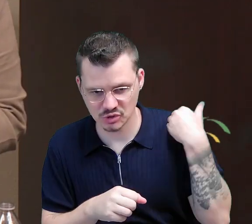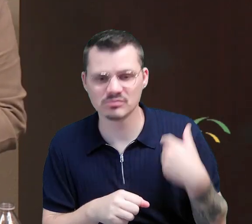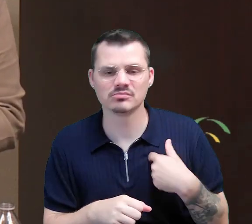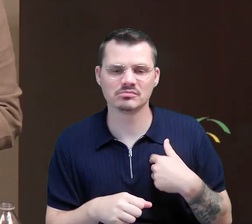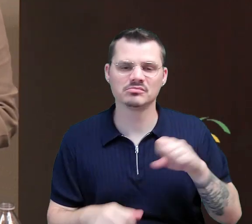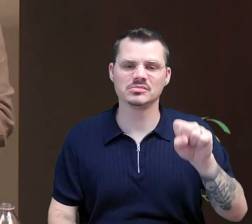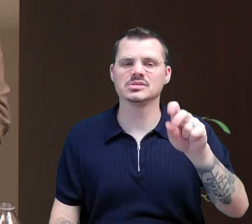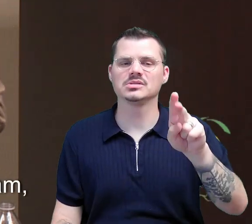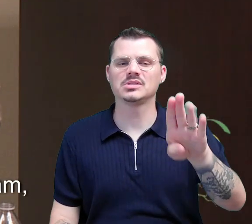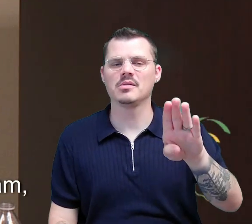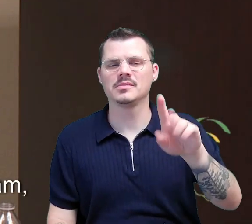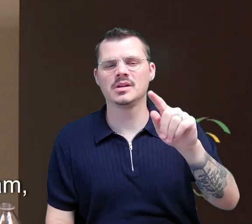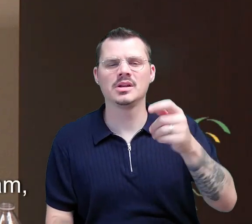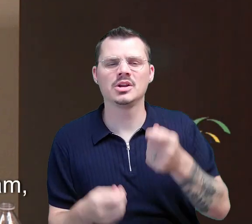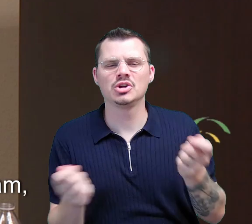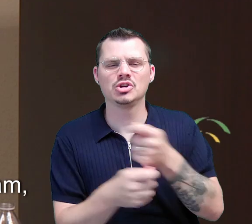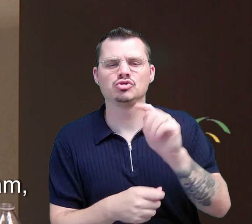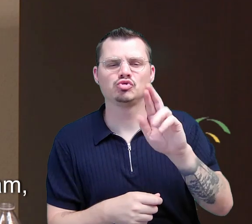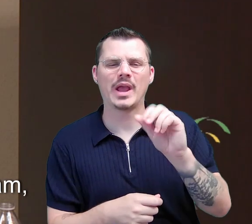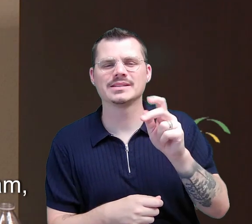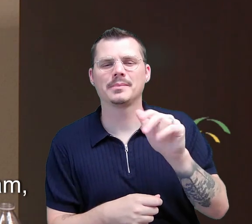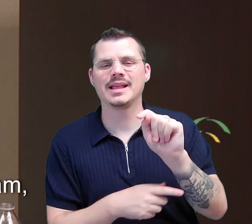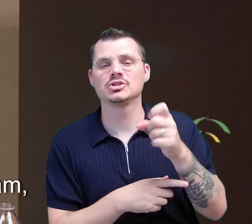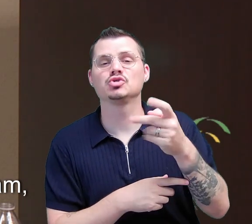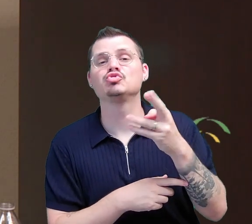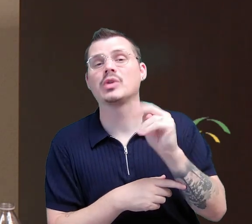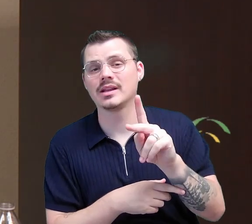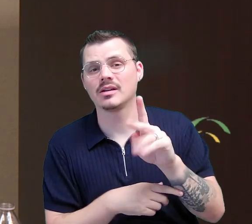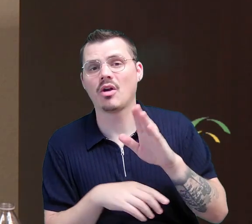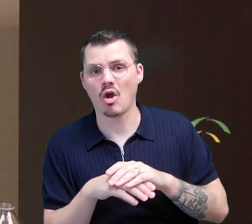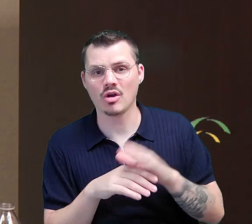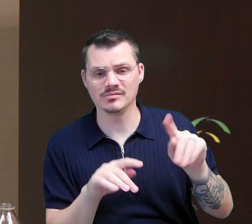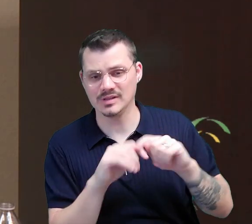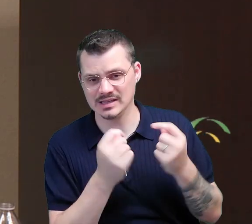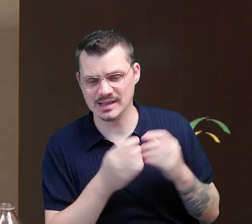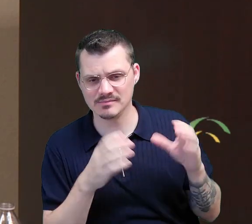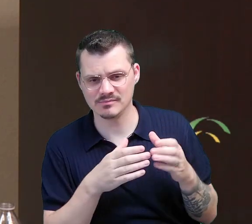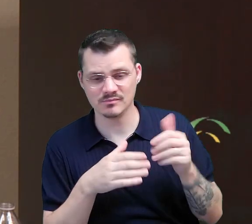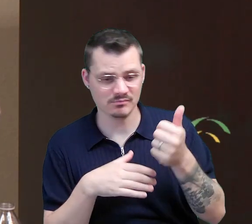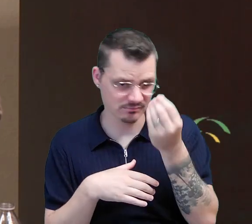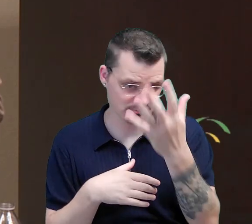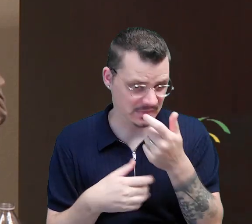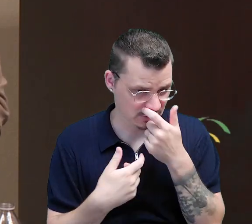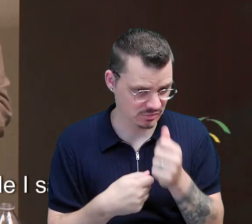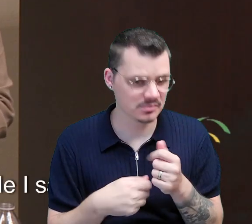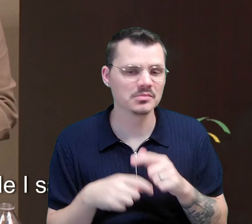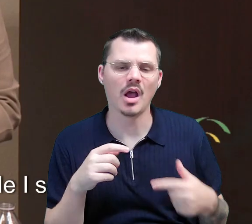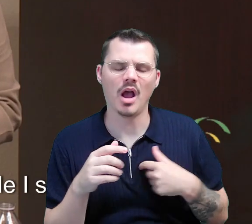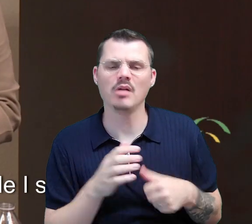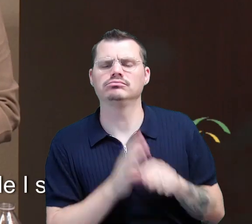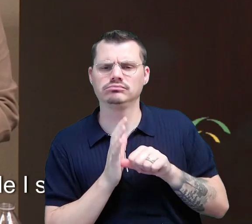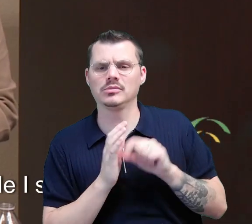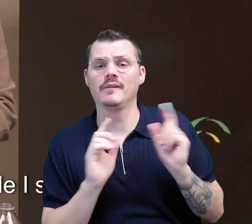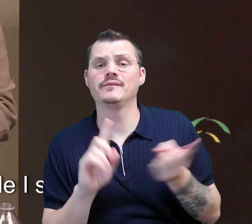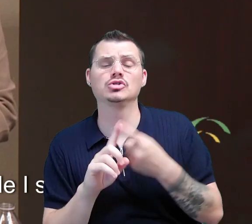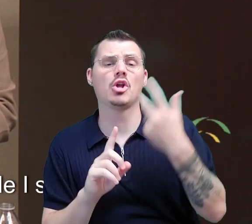was a substitute transplant shrink on a transplant team, which is very interesting. And I was